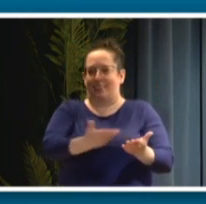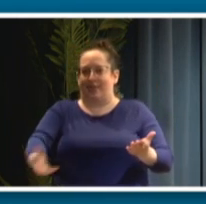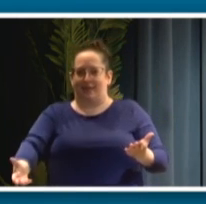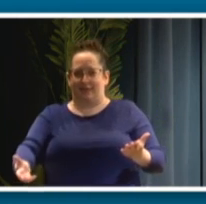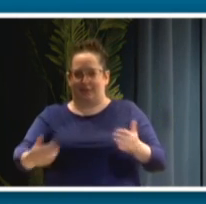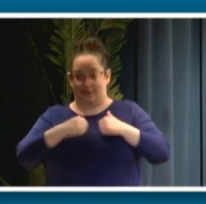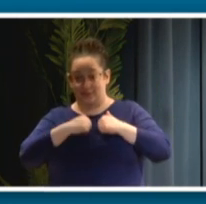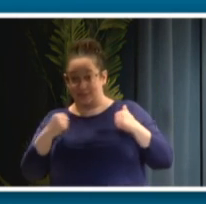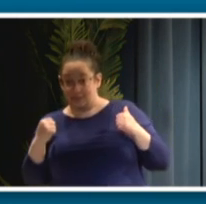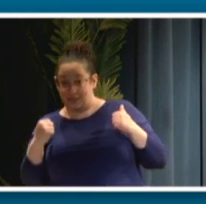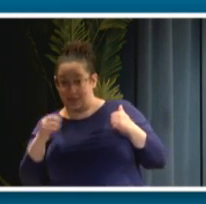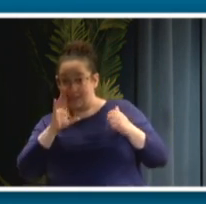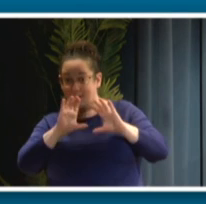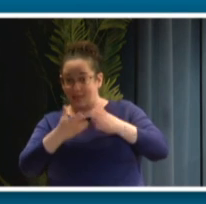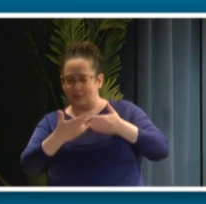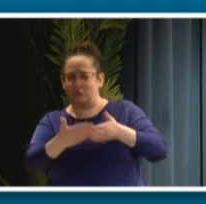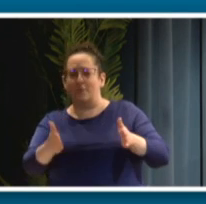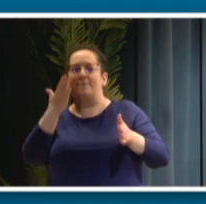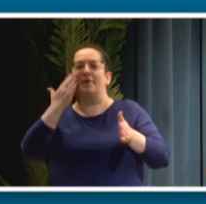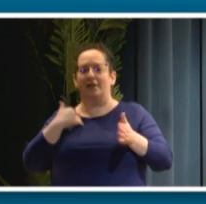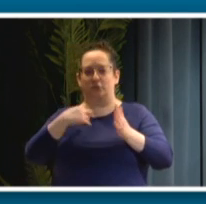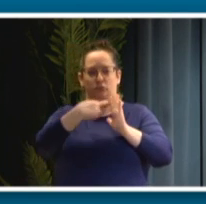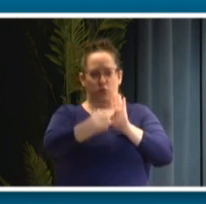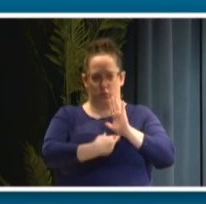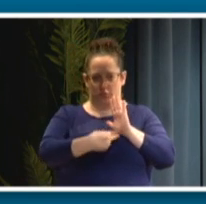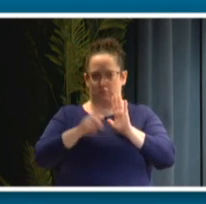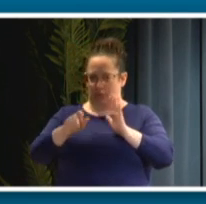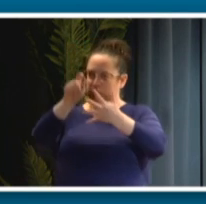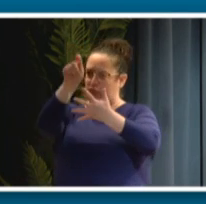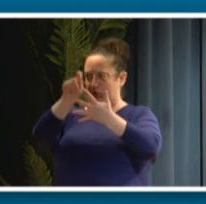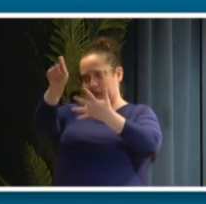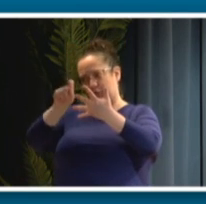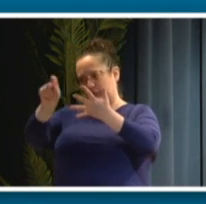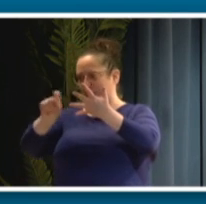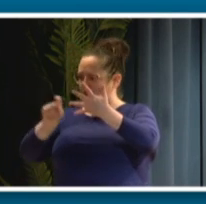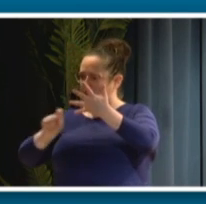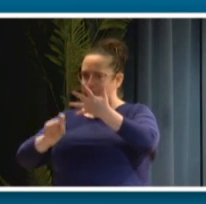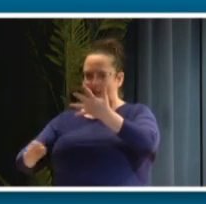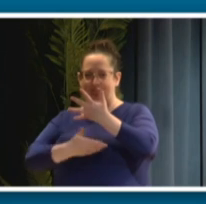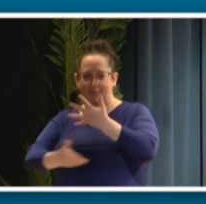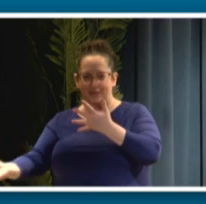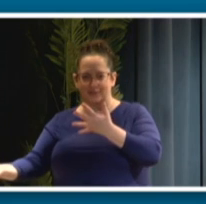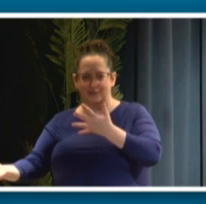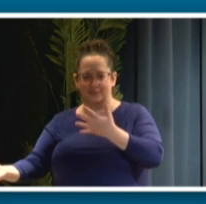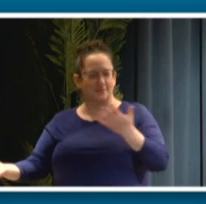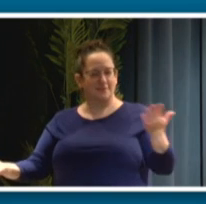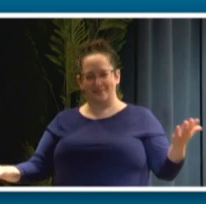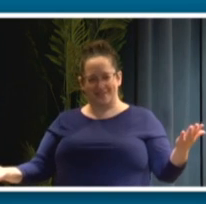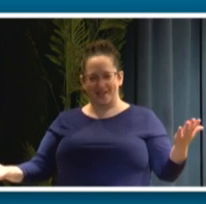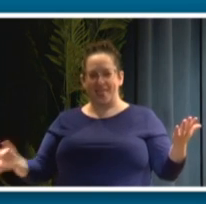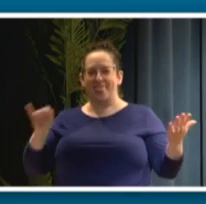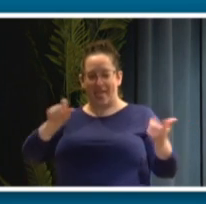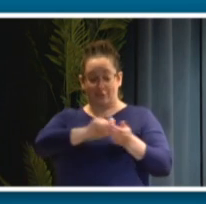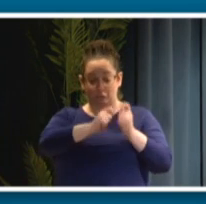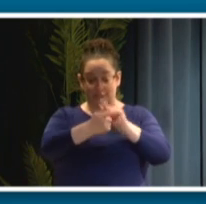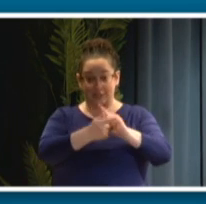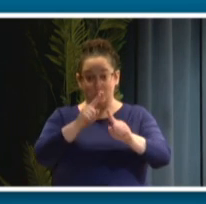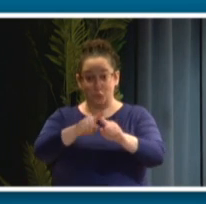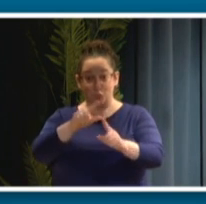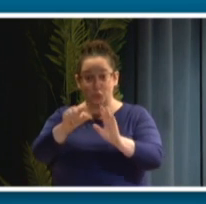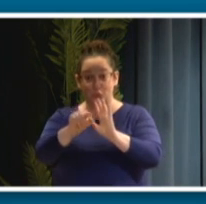in you and not necessarily being able to cultivate that in a way that translates to good grades. Exactly. That's a